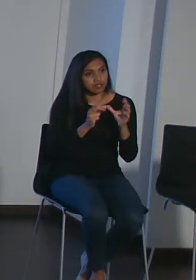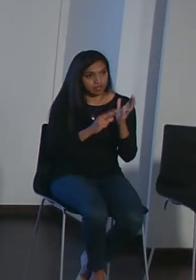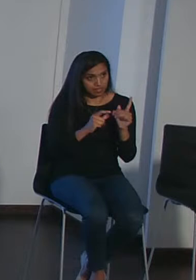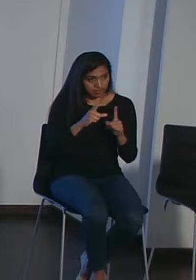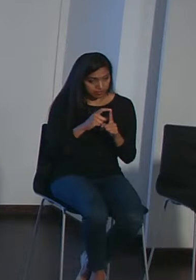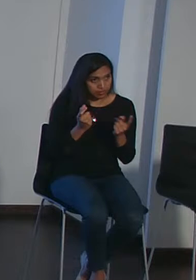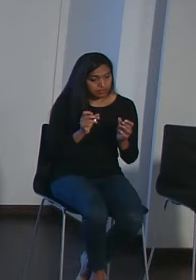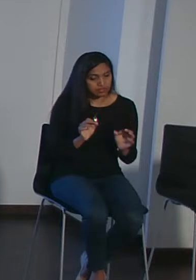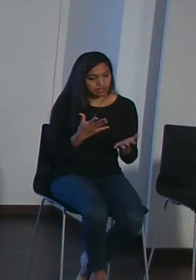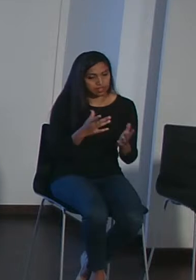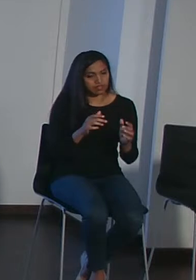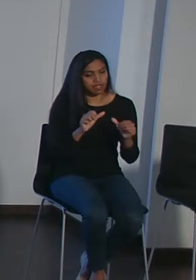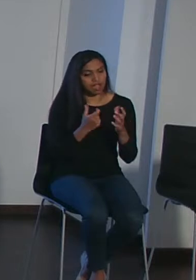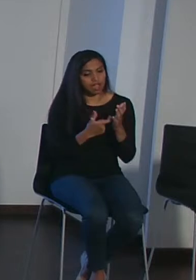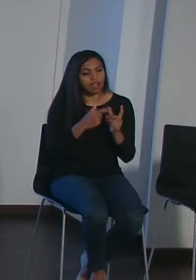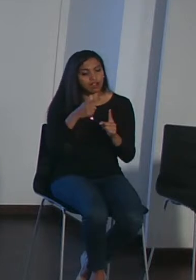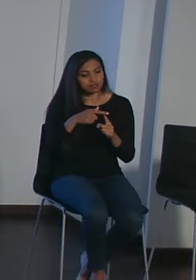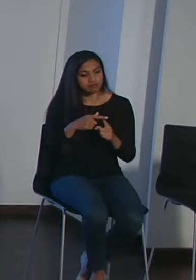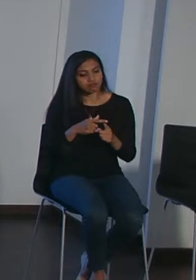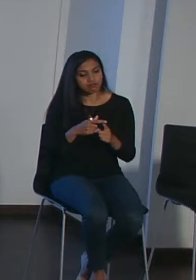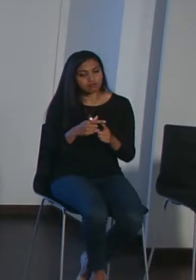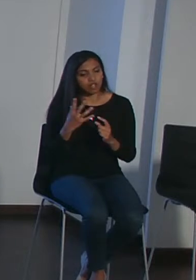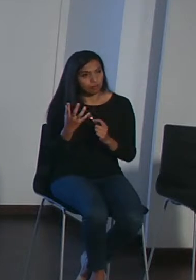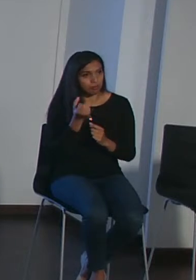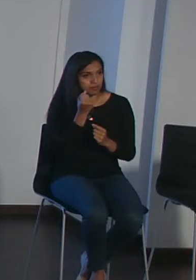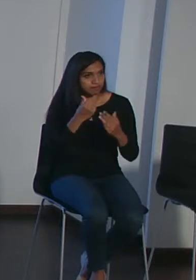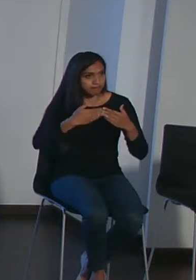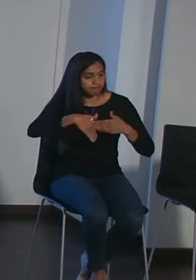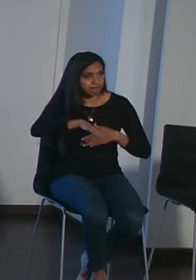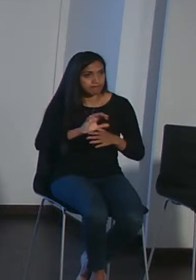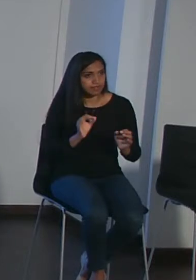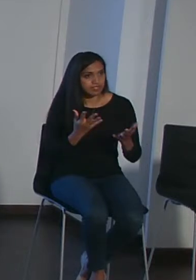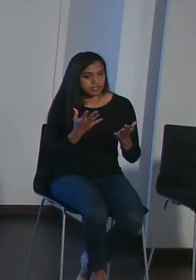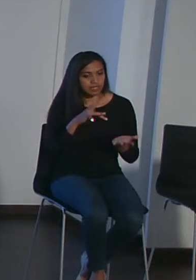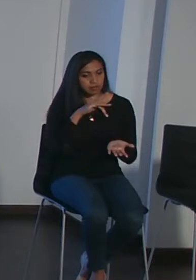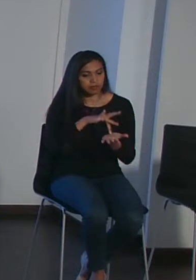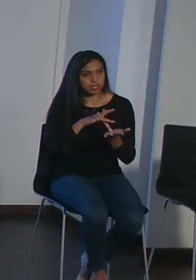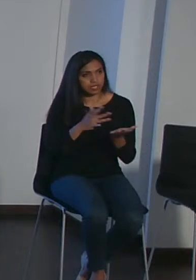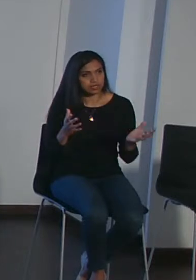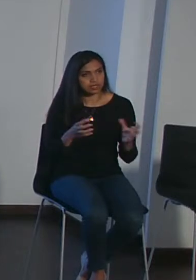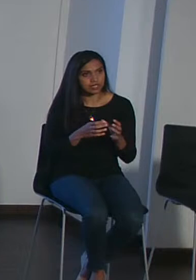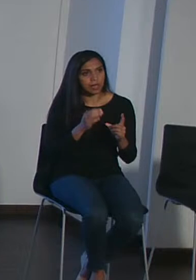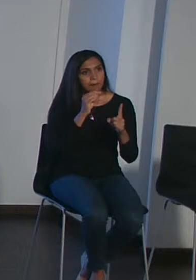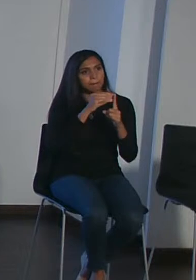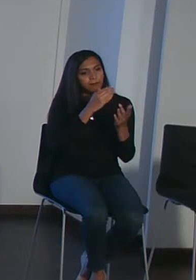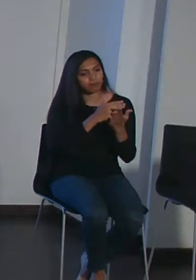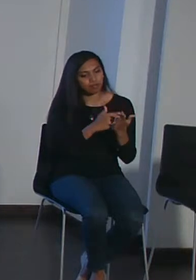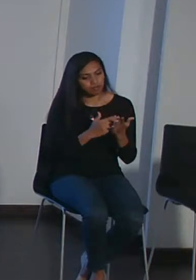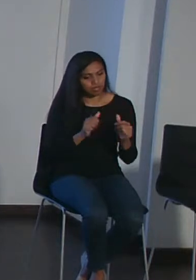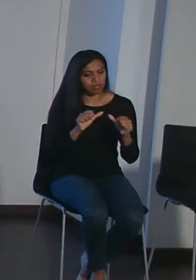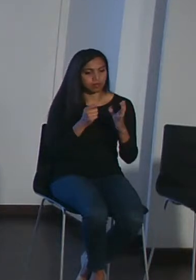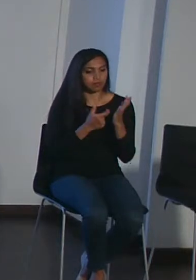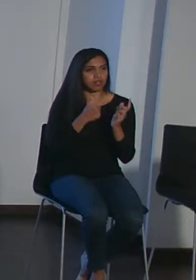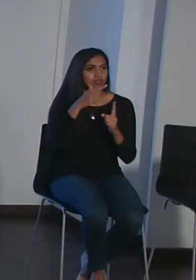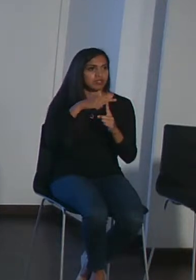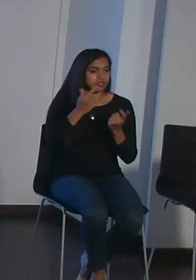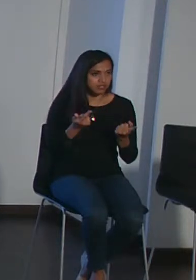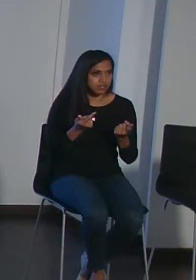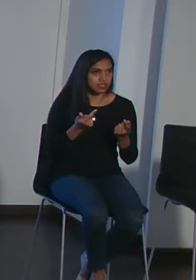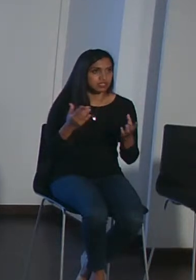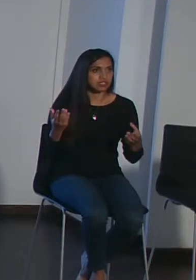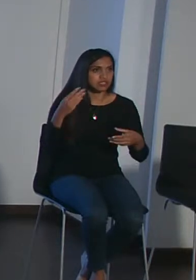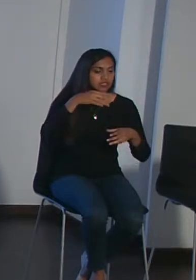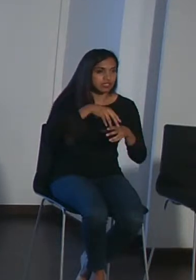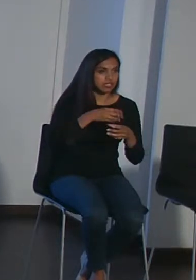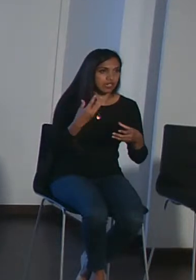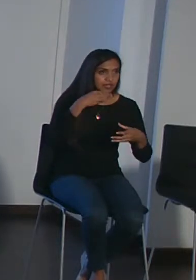for artists. That's something we started with a space there program called Space Studio and Artist Grant, but I think there's